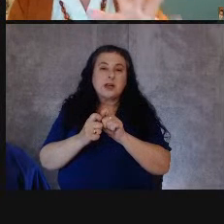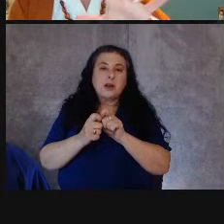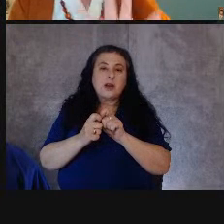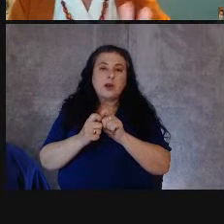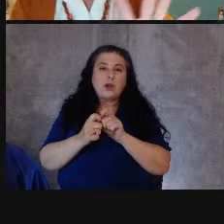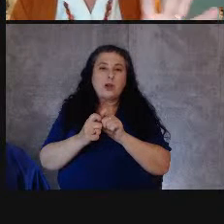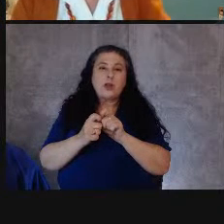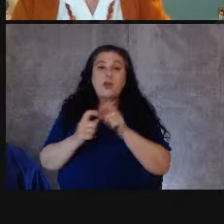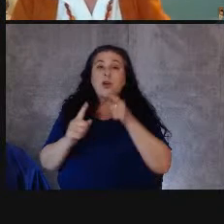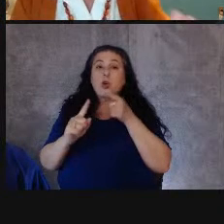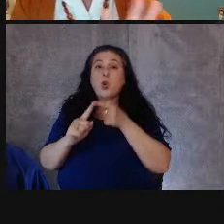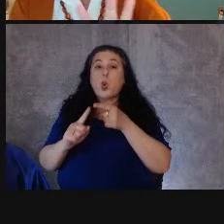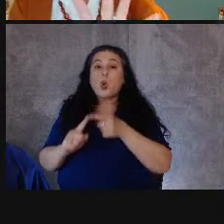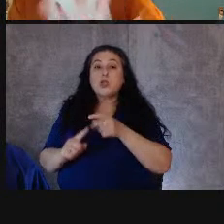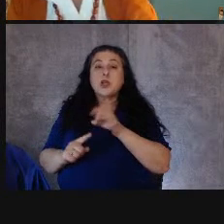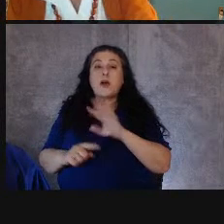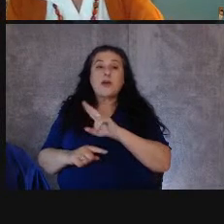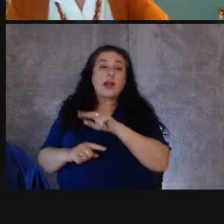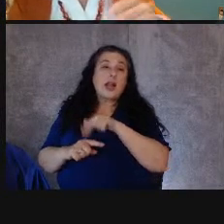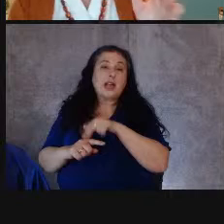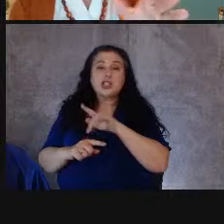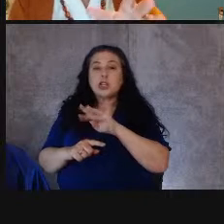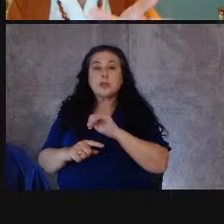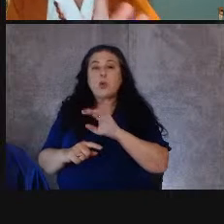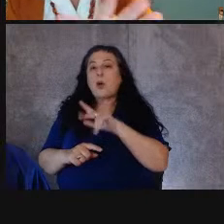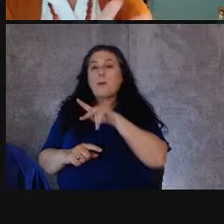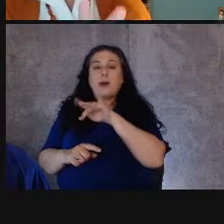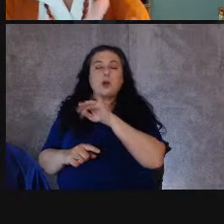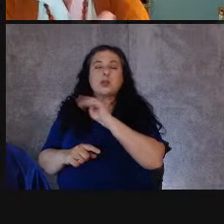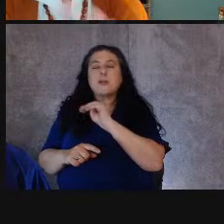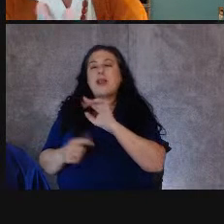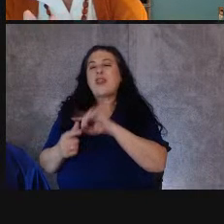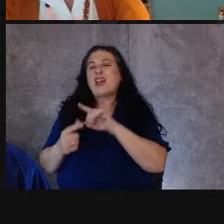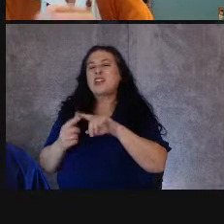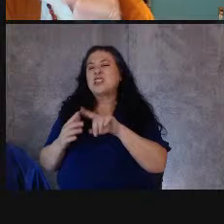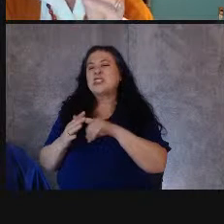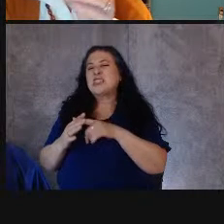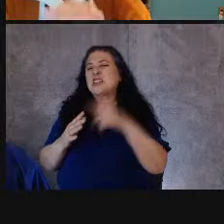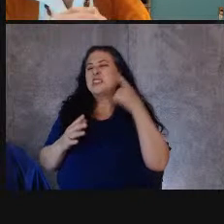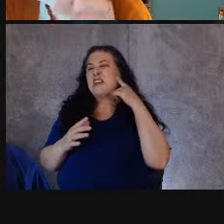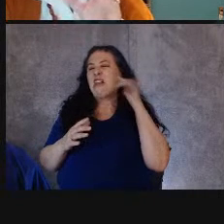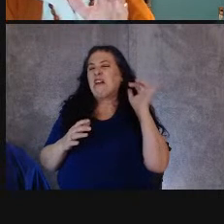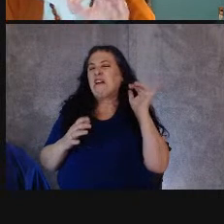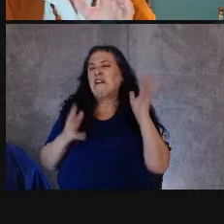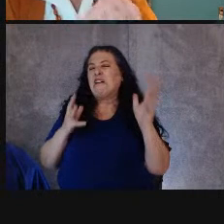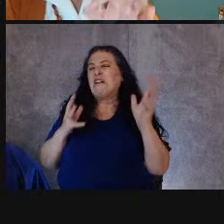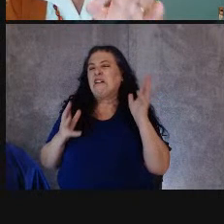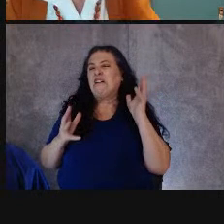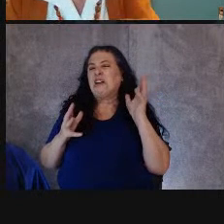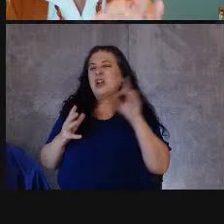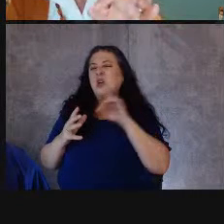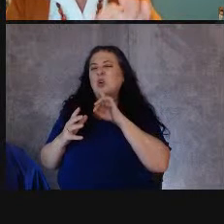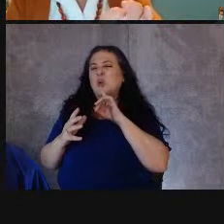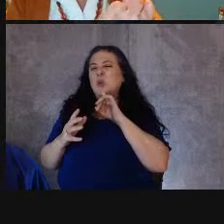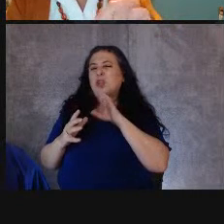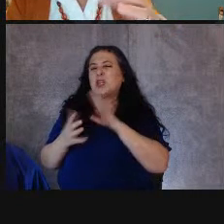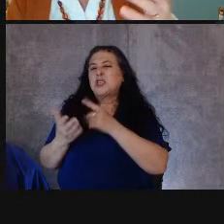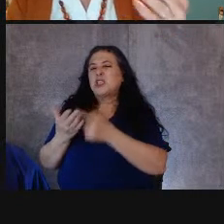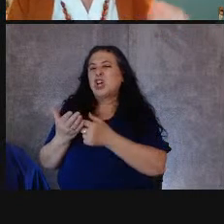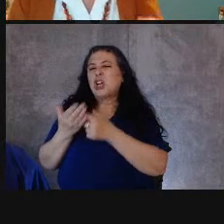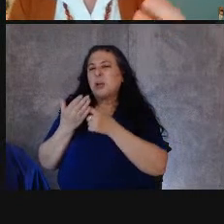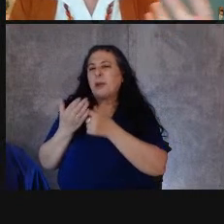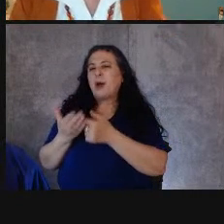of goals of nationalism or patriotism, then we start sounding a little bit like, are we really talking